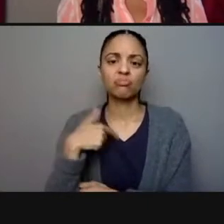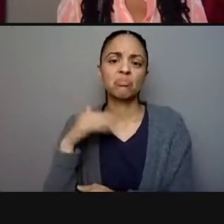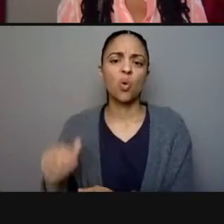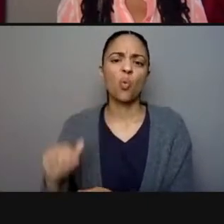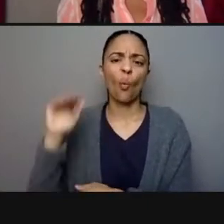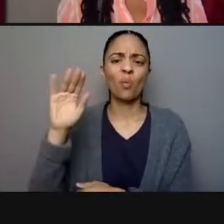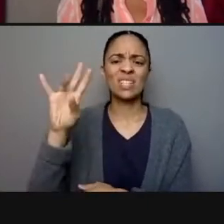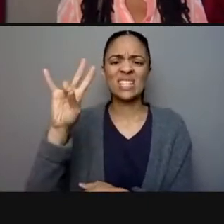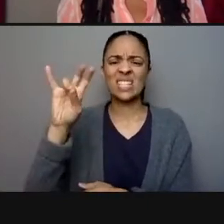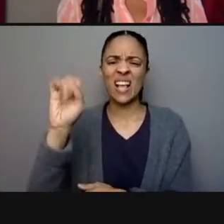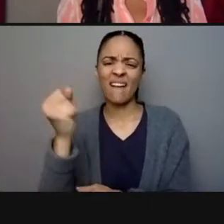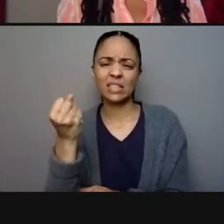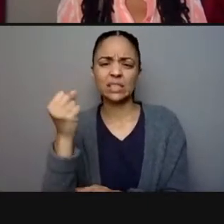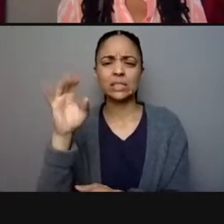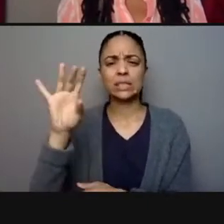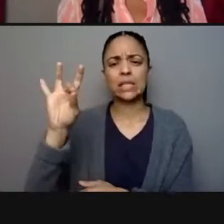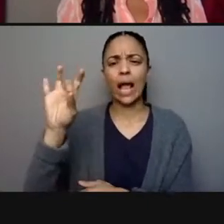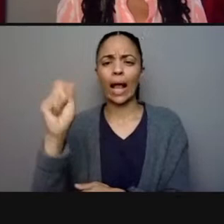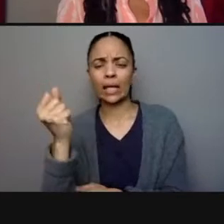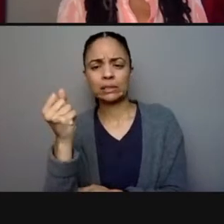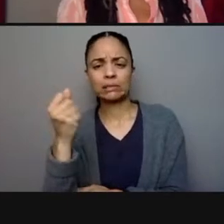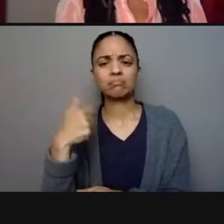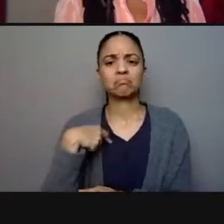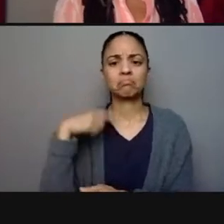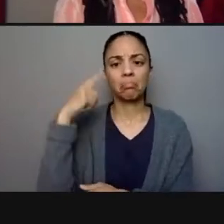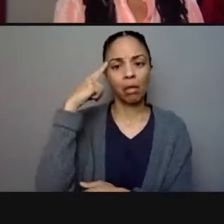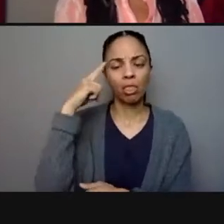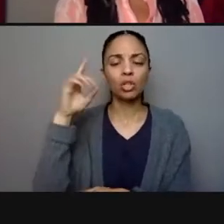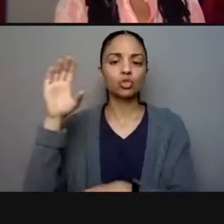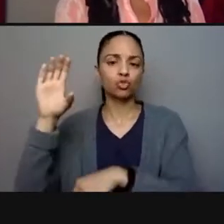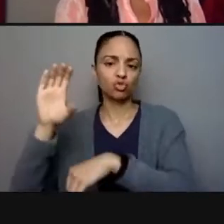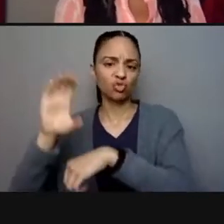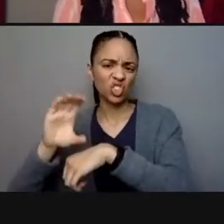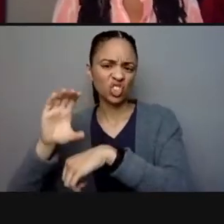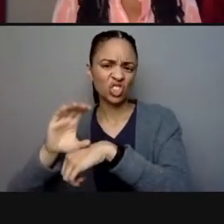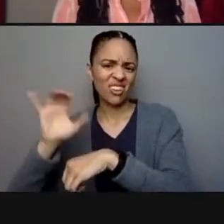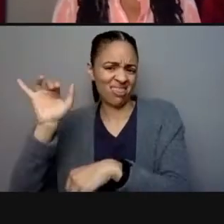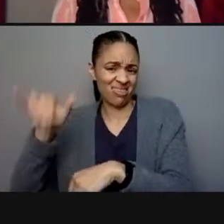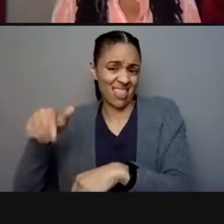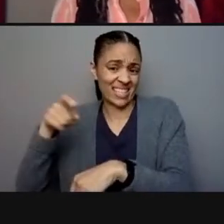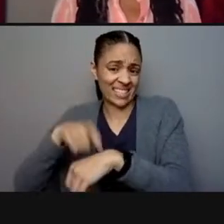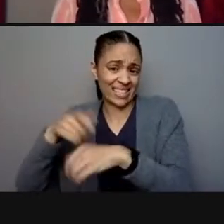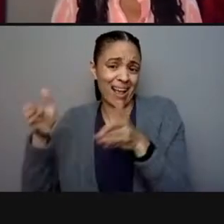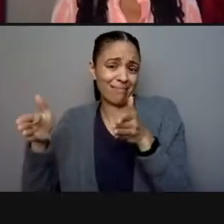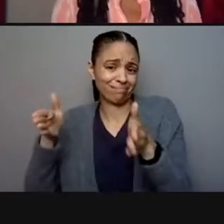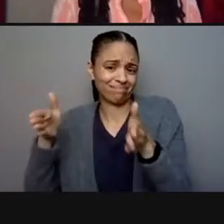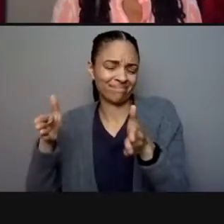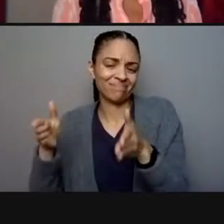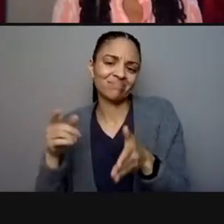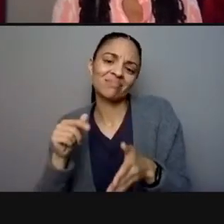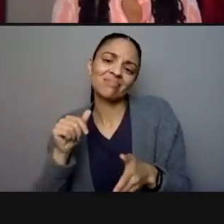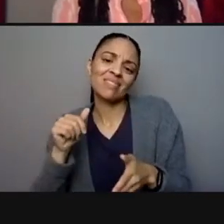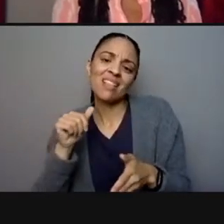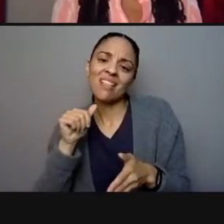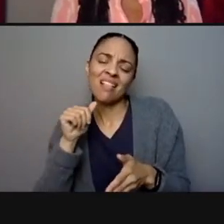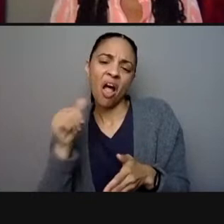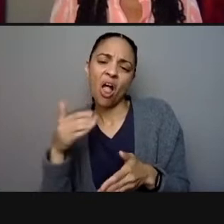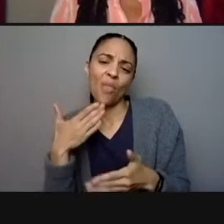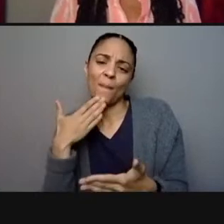I think church got a bad rap, but I was around during the 70s and 80s